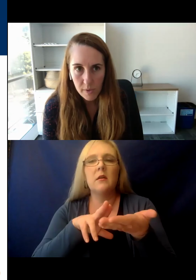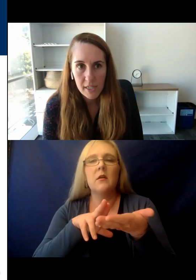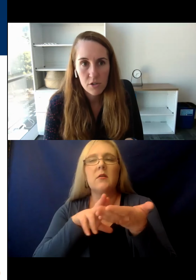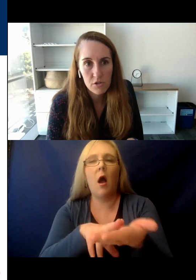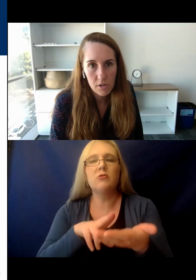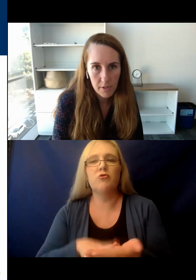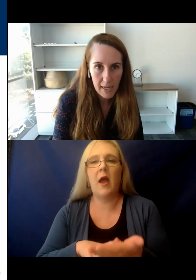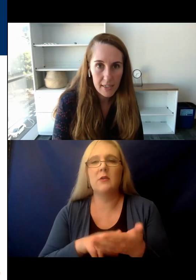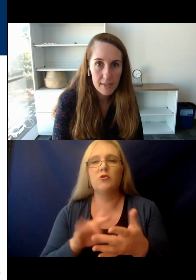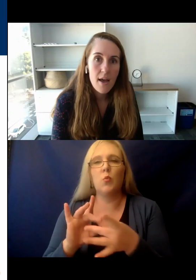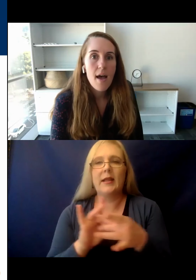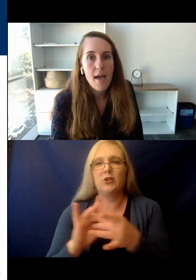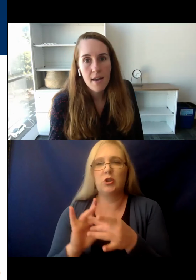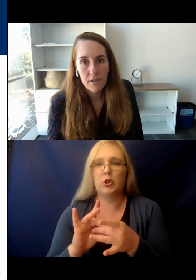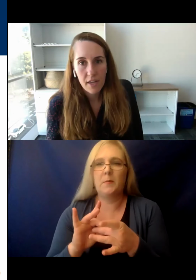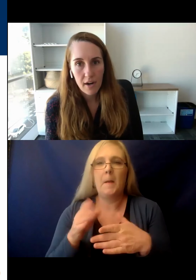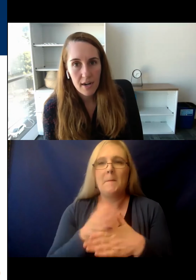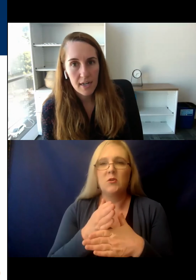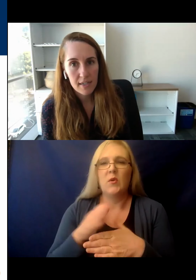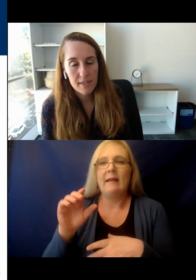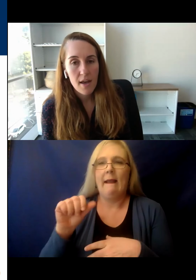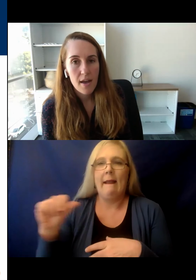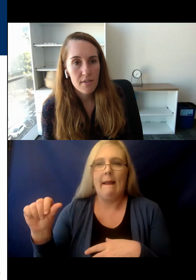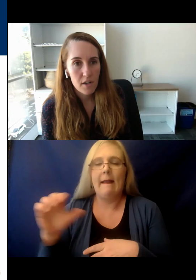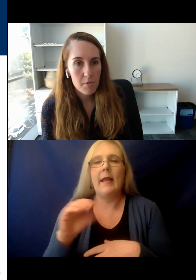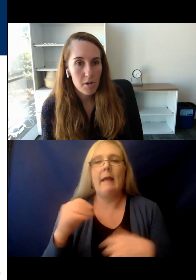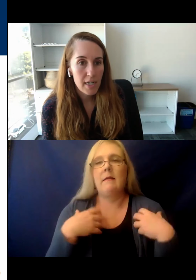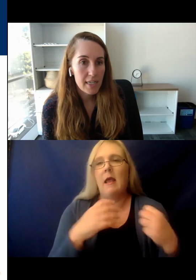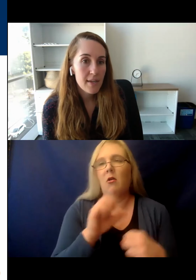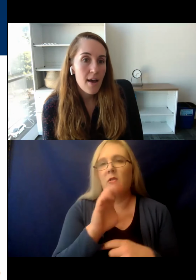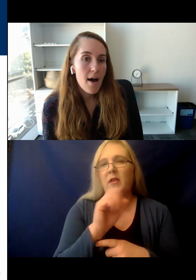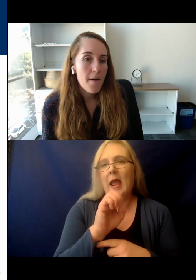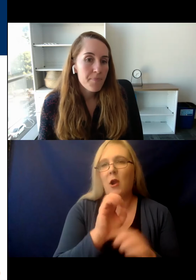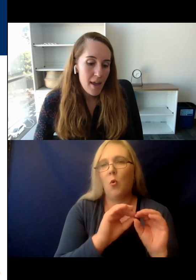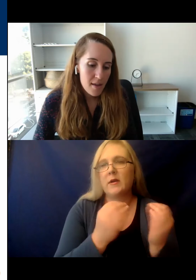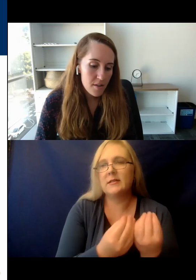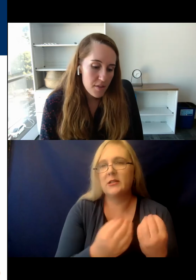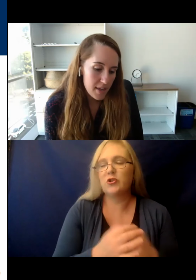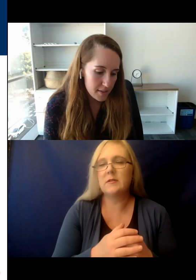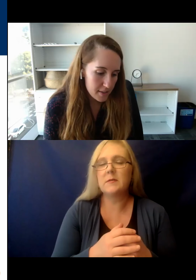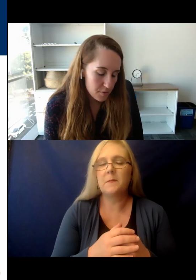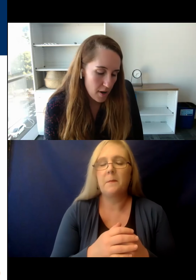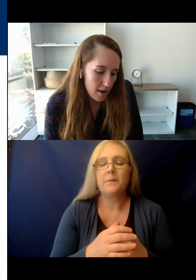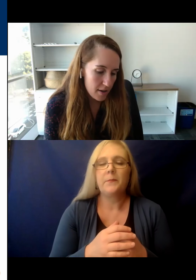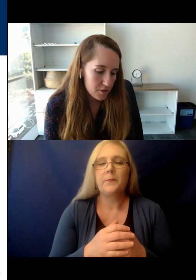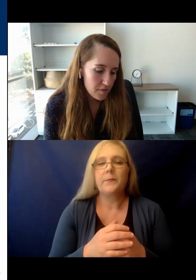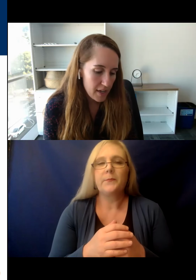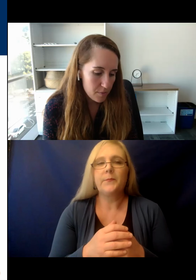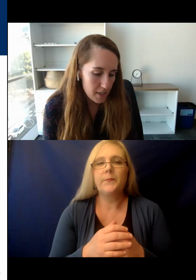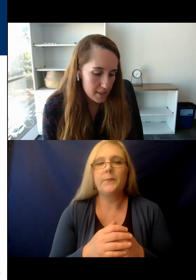relationships between AAAs and healthcare entities in their communities. And this survey